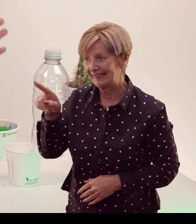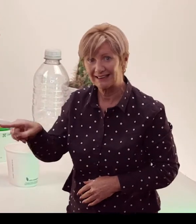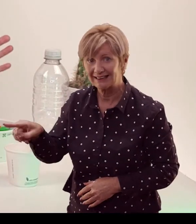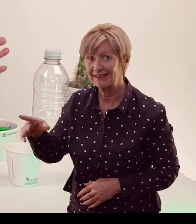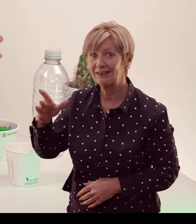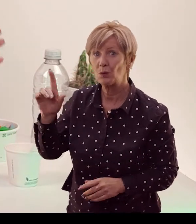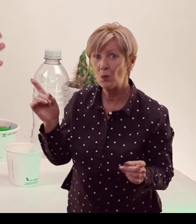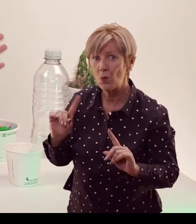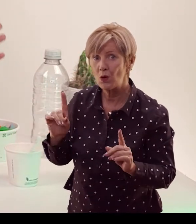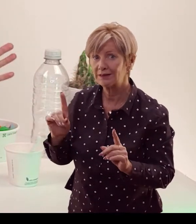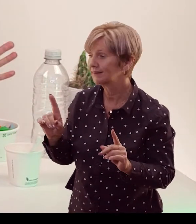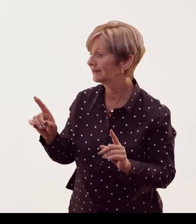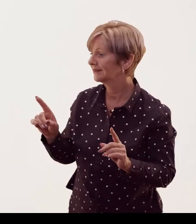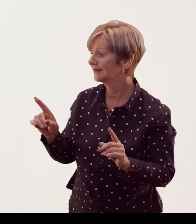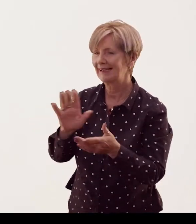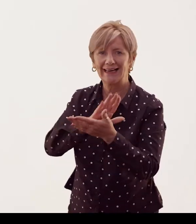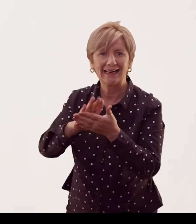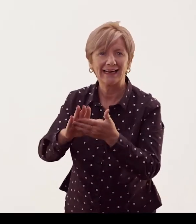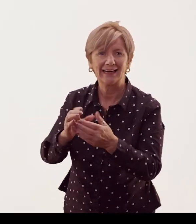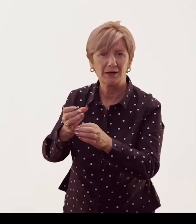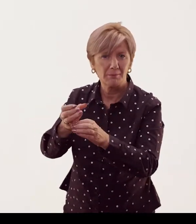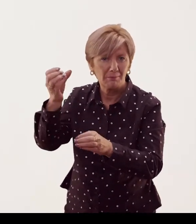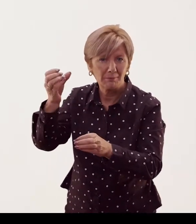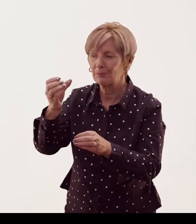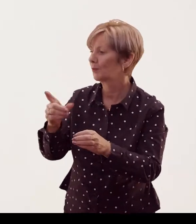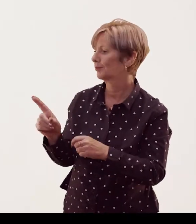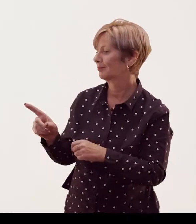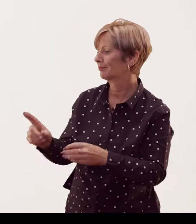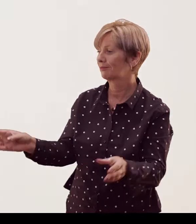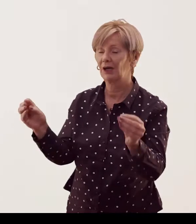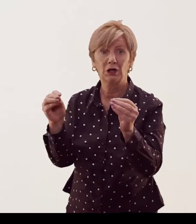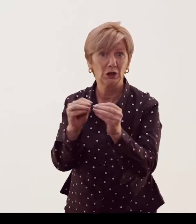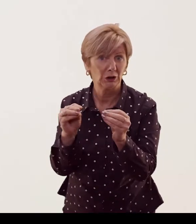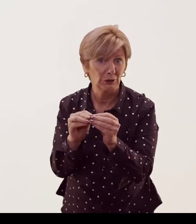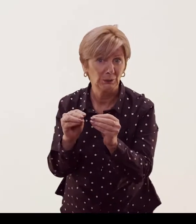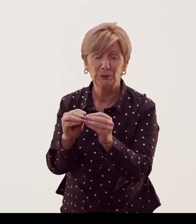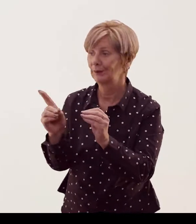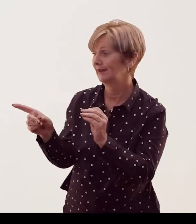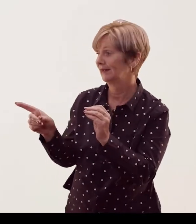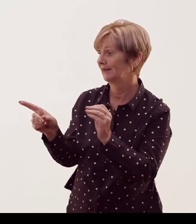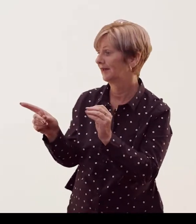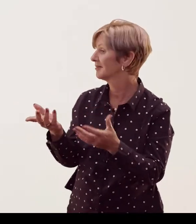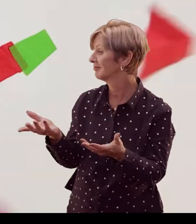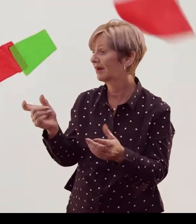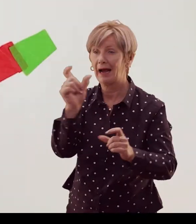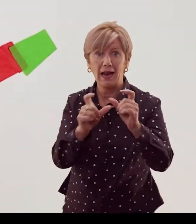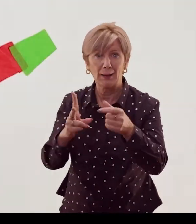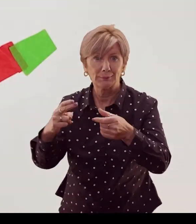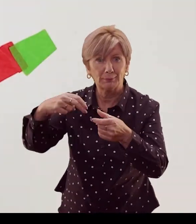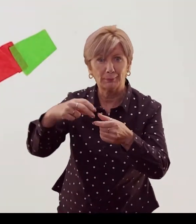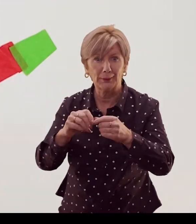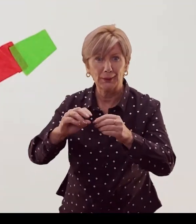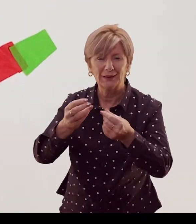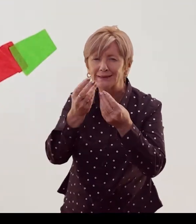For this craft you will need a clean and empty bottle, some glue, some coloured